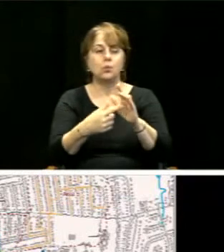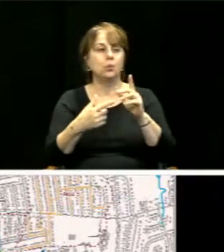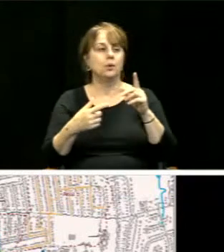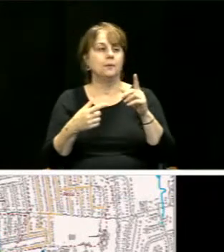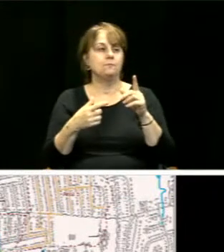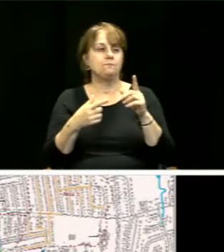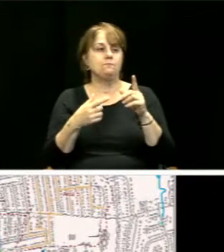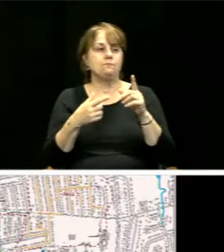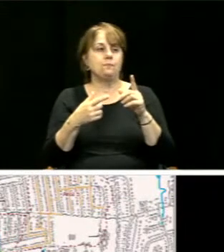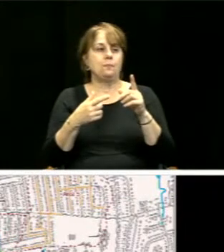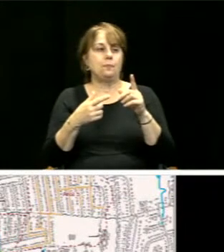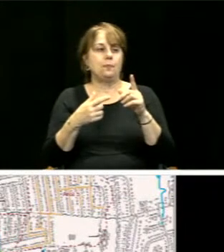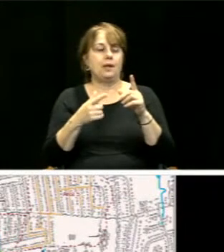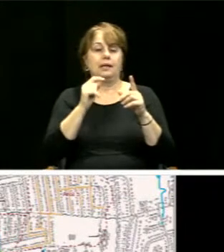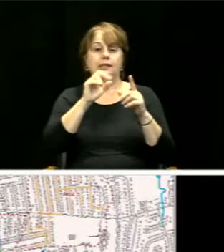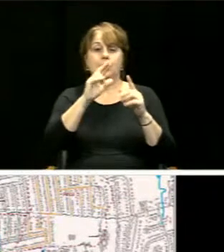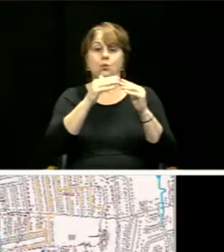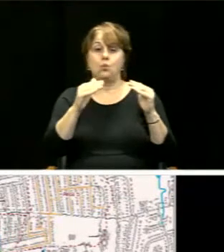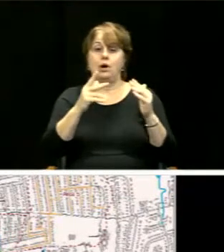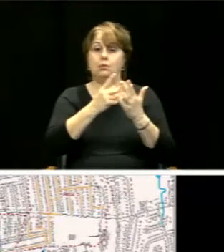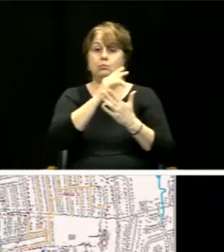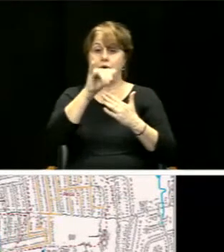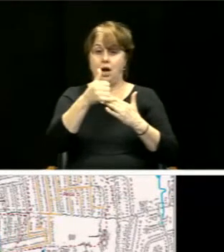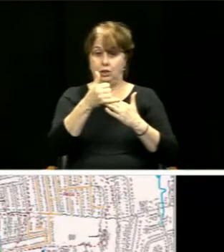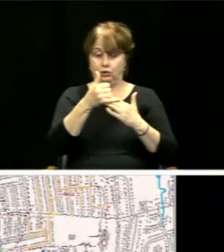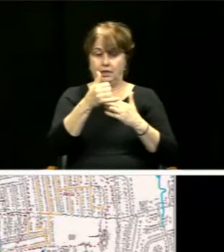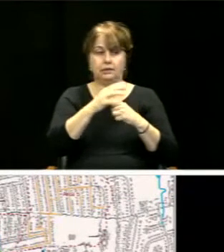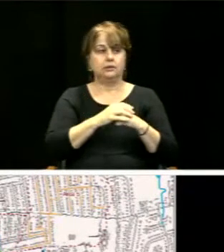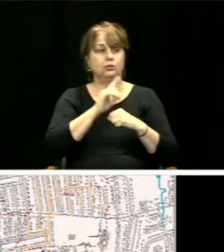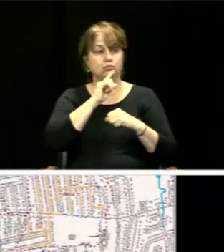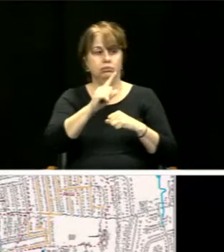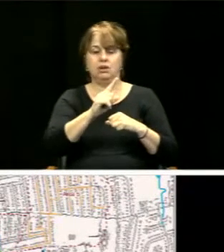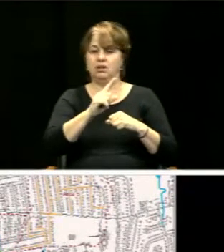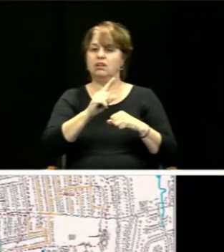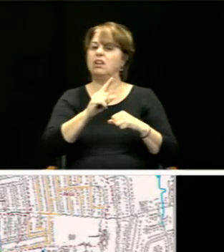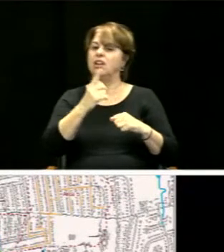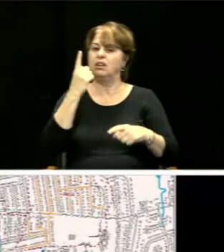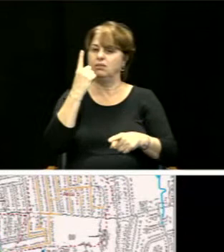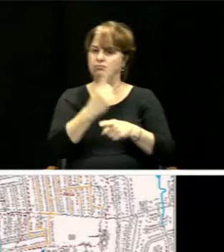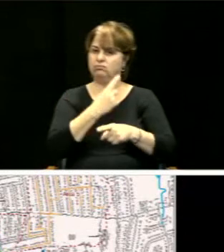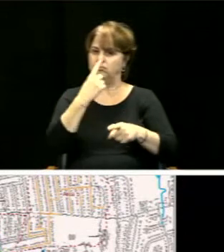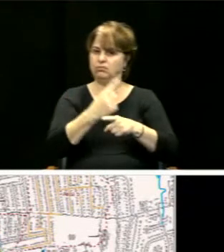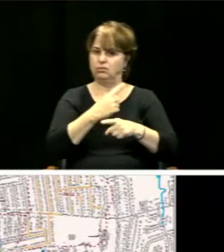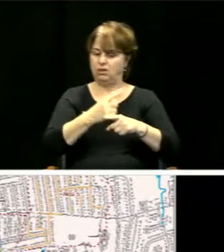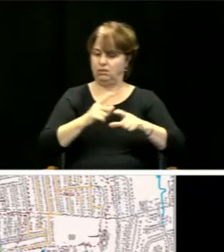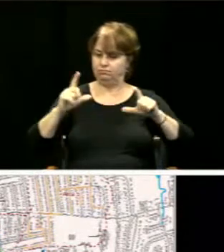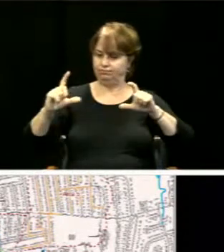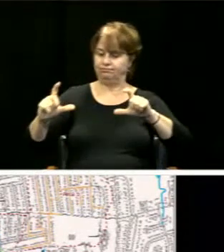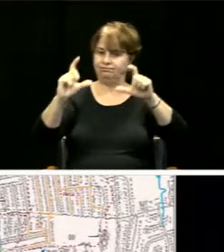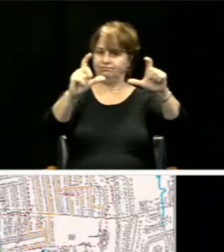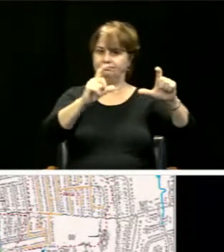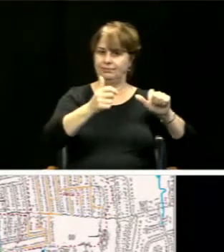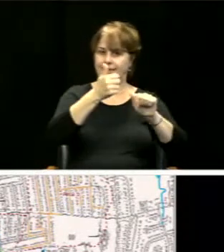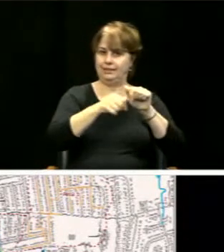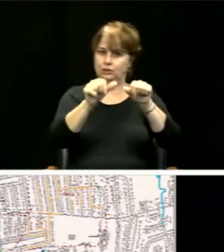that the tier 1 projects actually landed very well with a little bit in each area. And so you can see that the feet